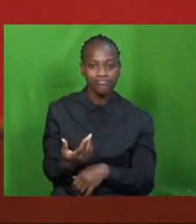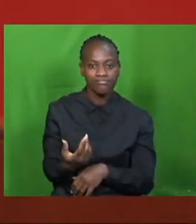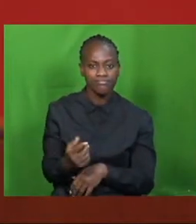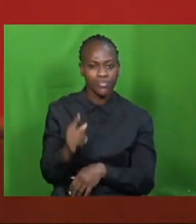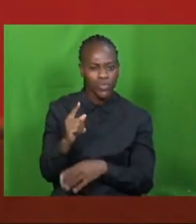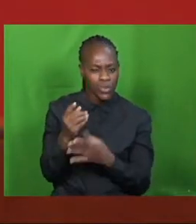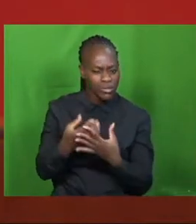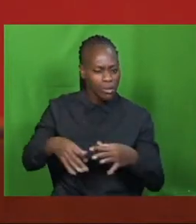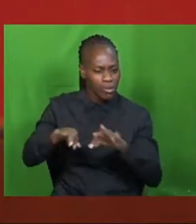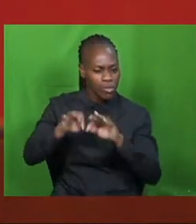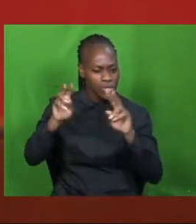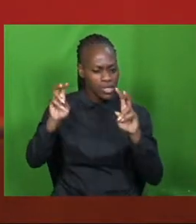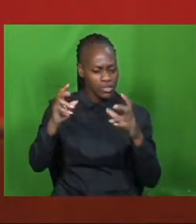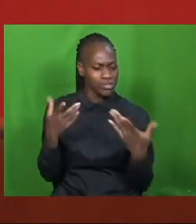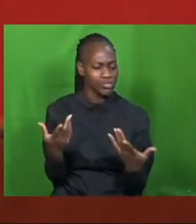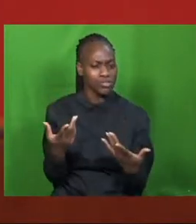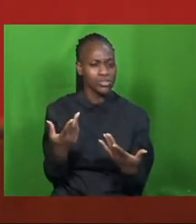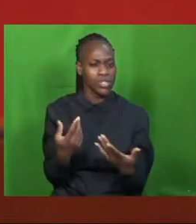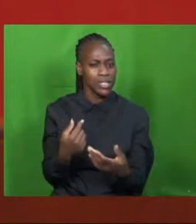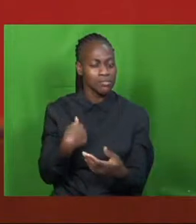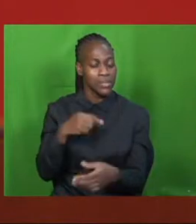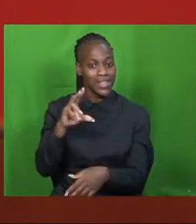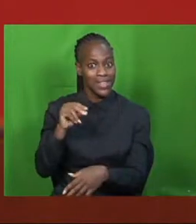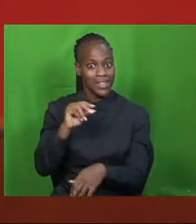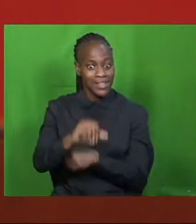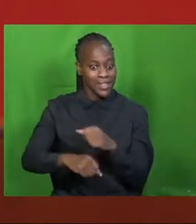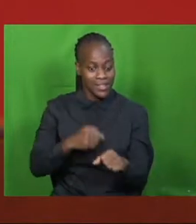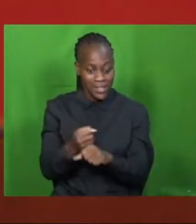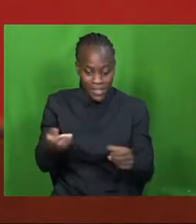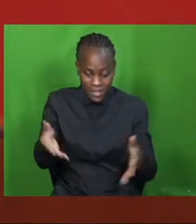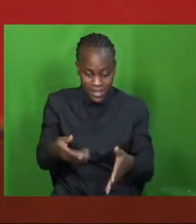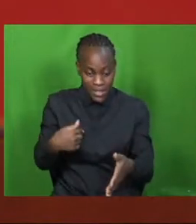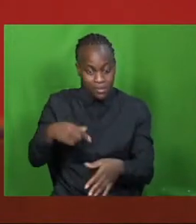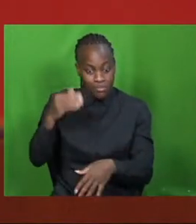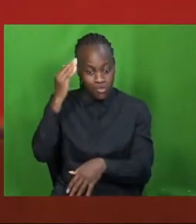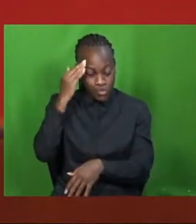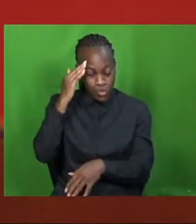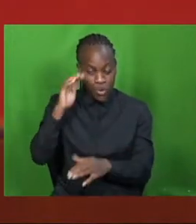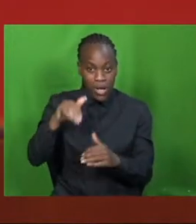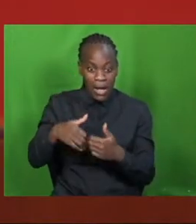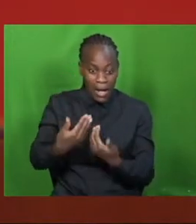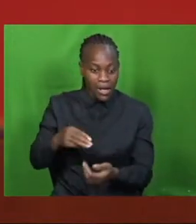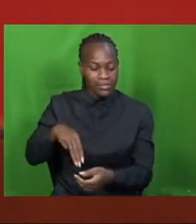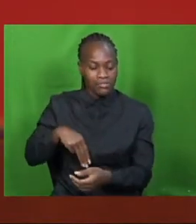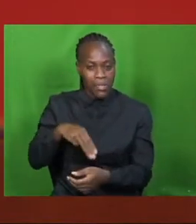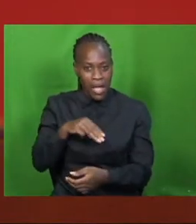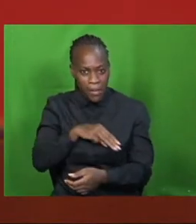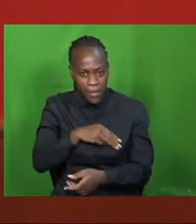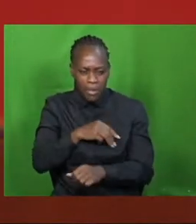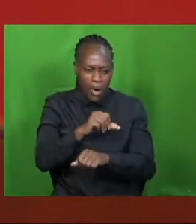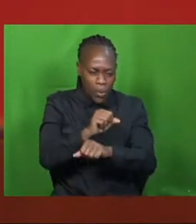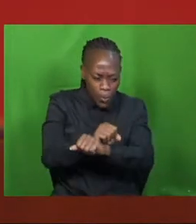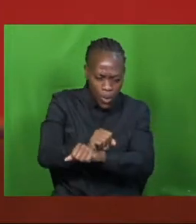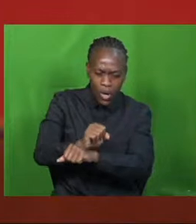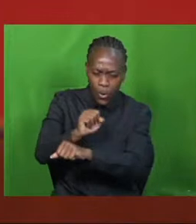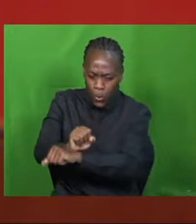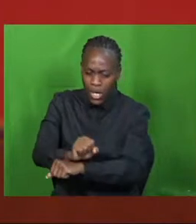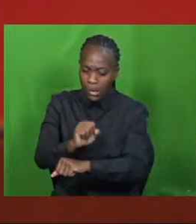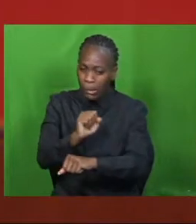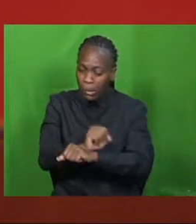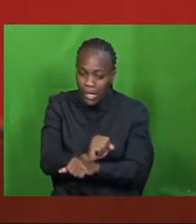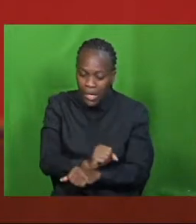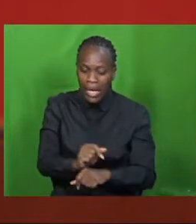in-depth knowledge of the workings of the Parliamentary Service of Ghana. Now, with your kind